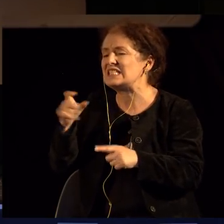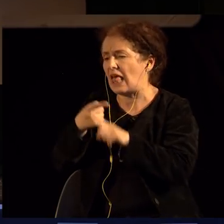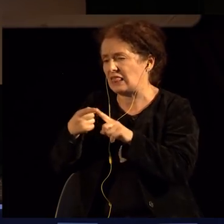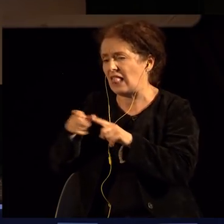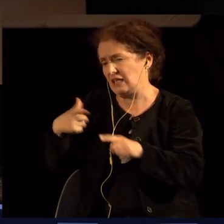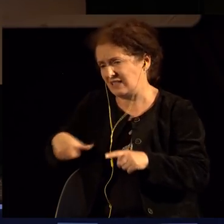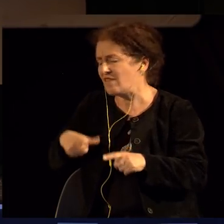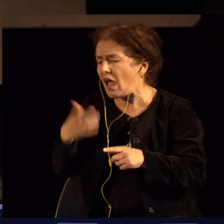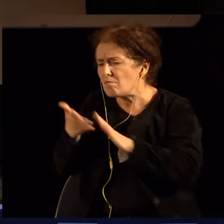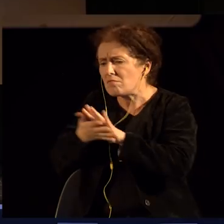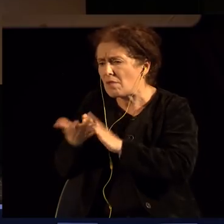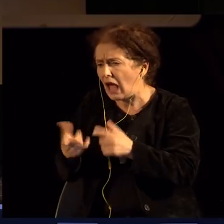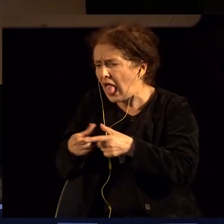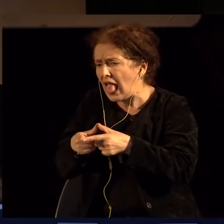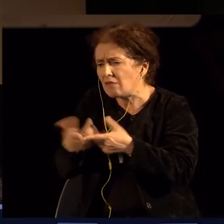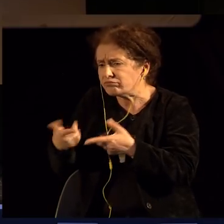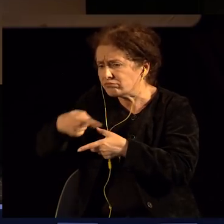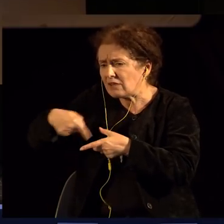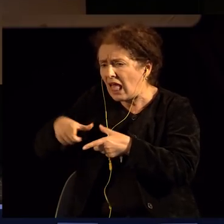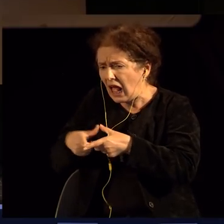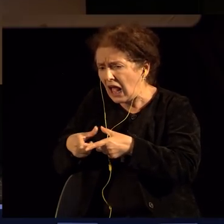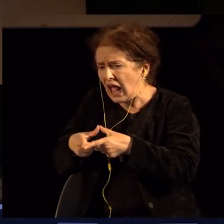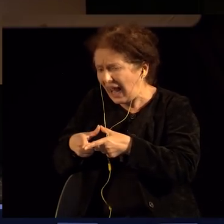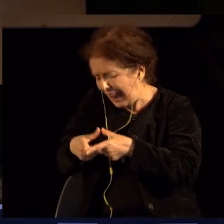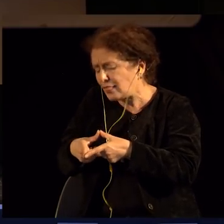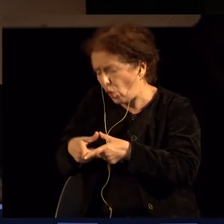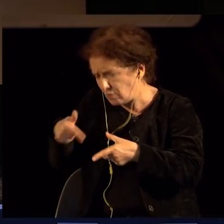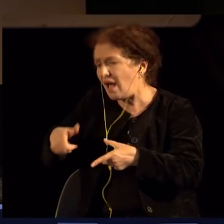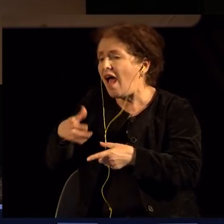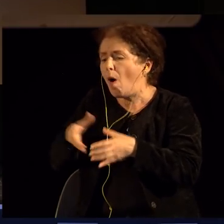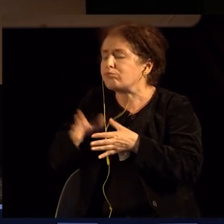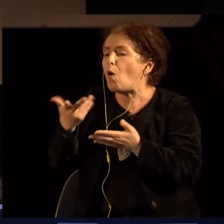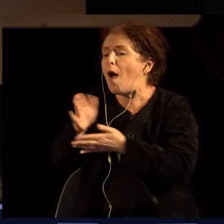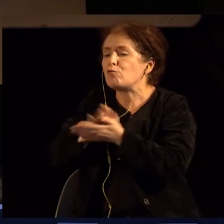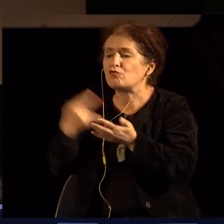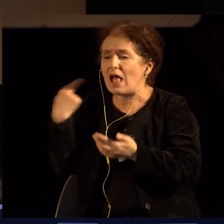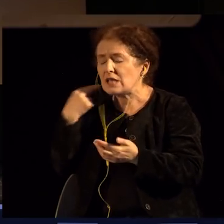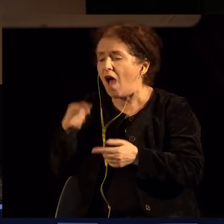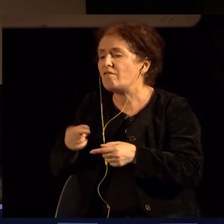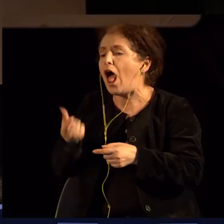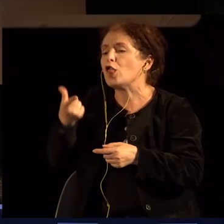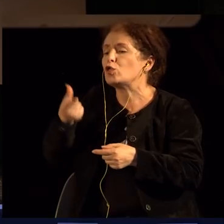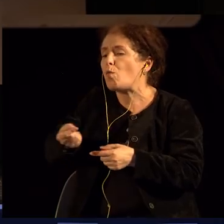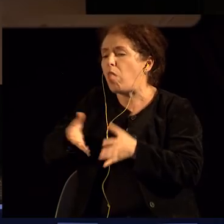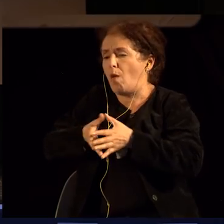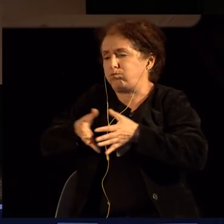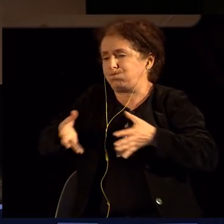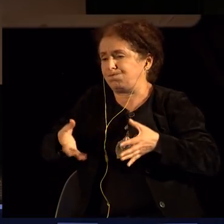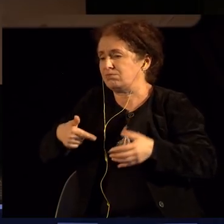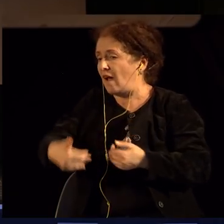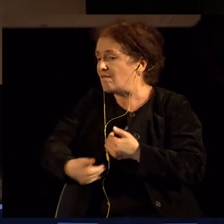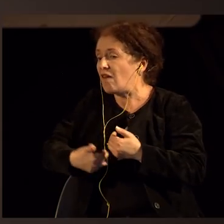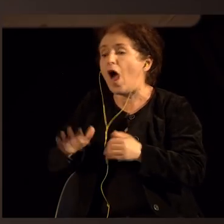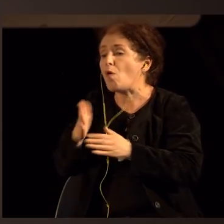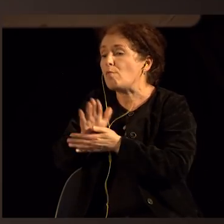It actually swells up to about twice its size when it gets aroused. So talking about it